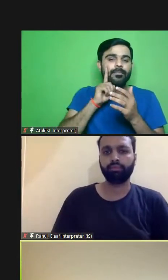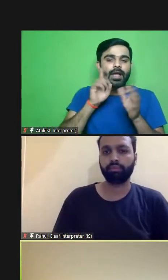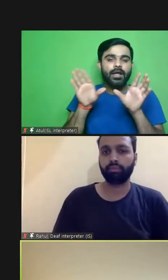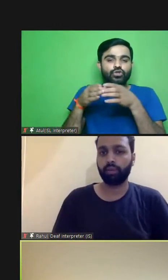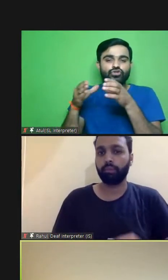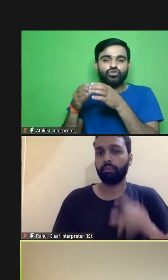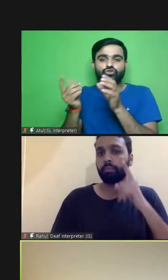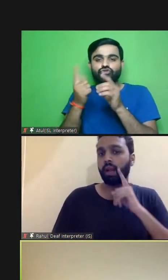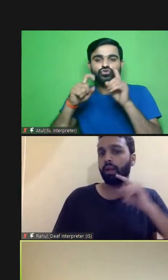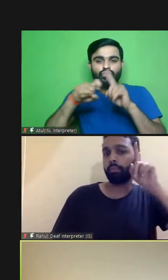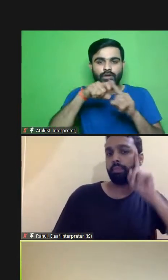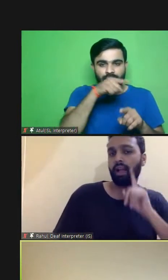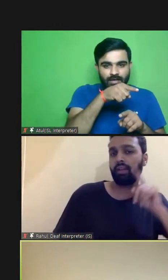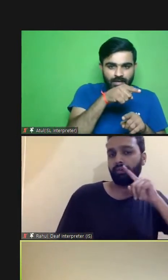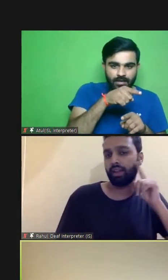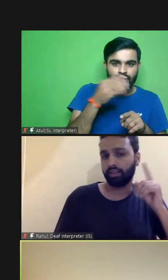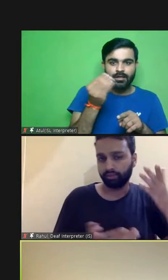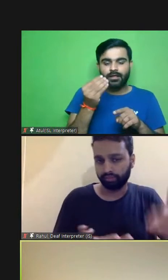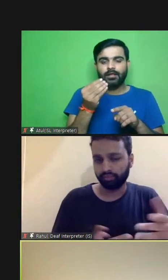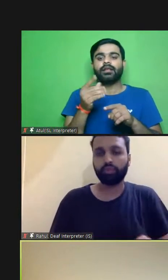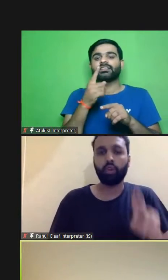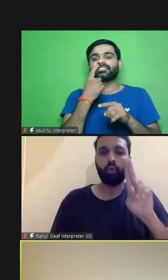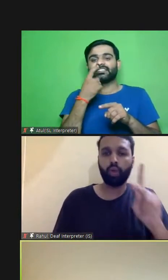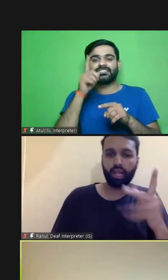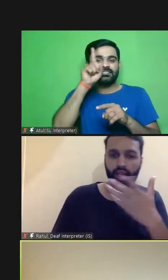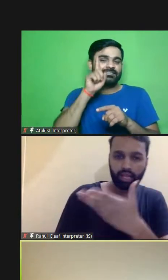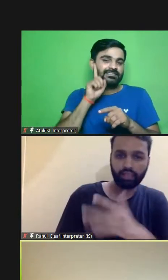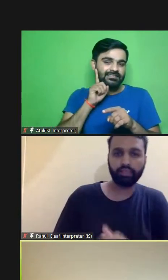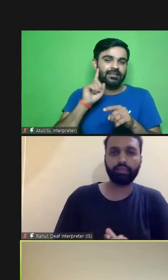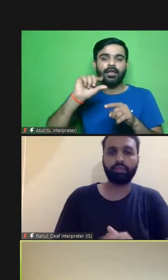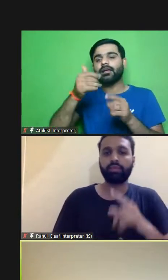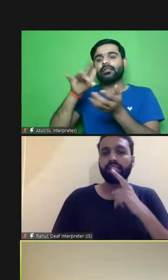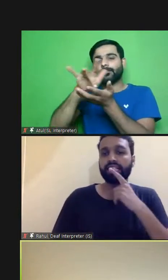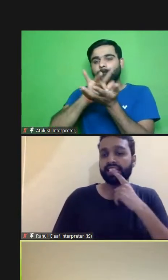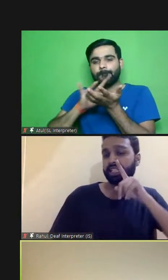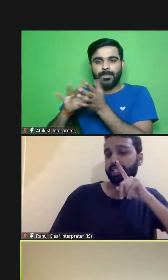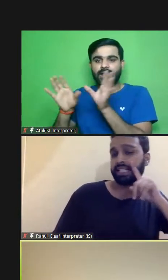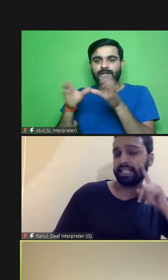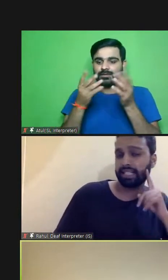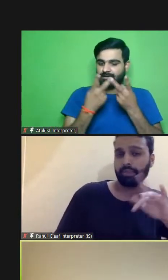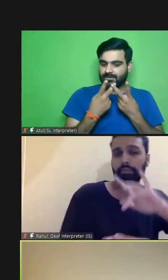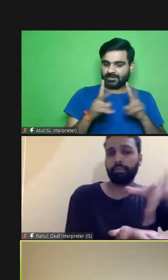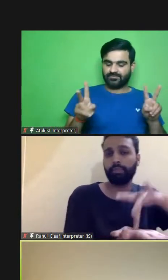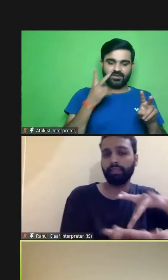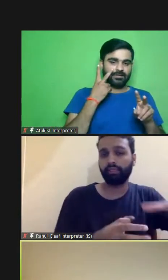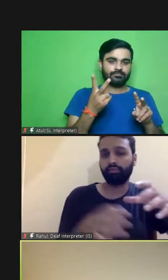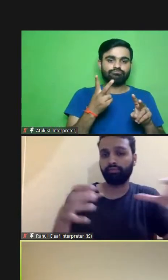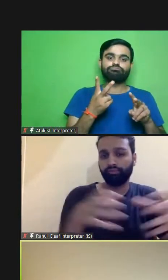the UK, and those who are coming from the predominant white communities. And again, you see the differences in food